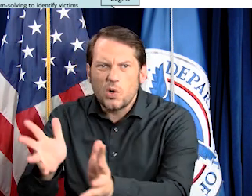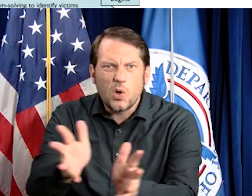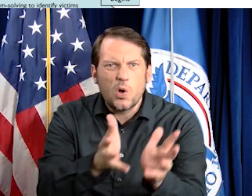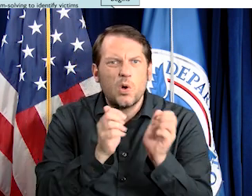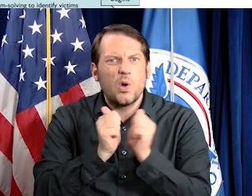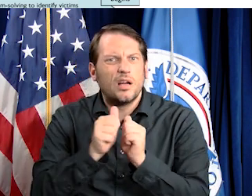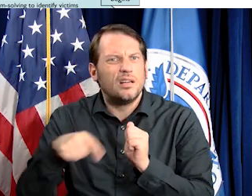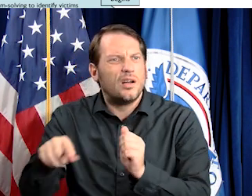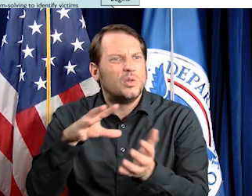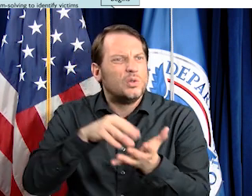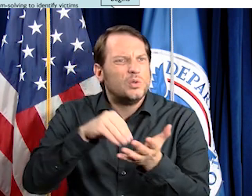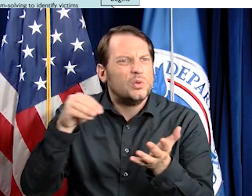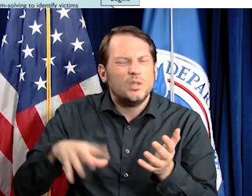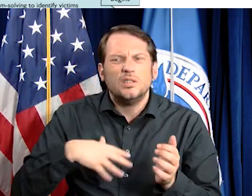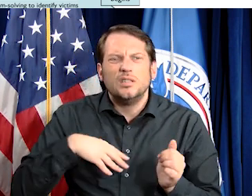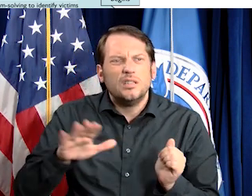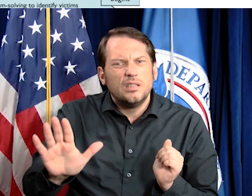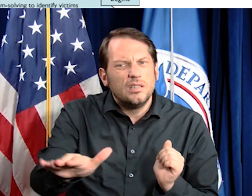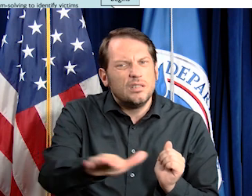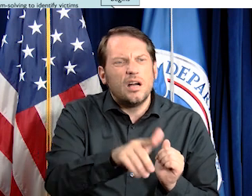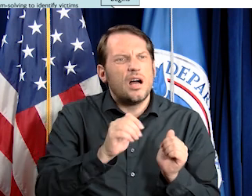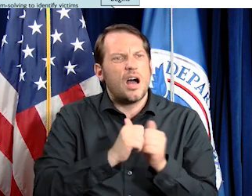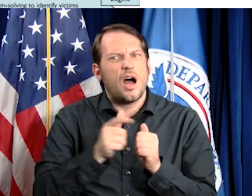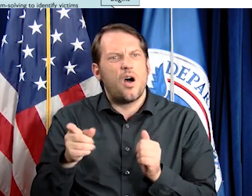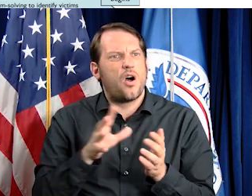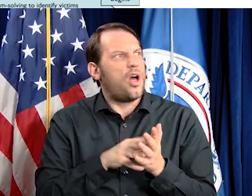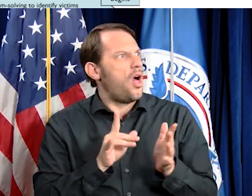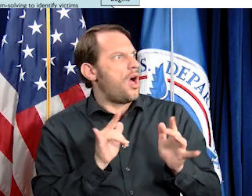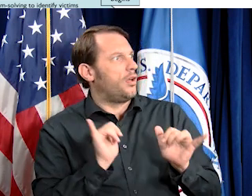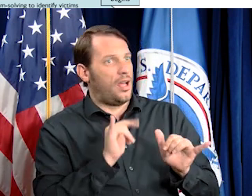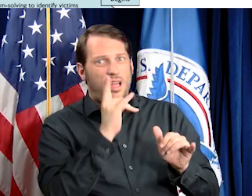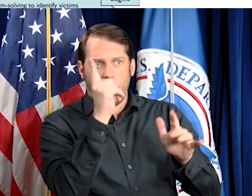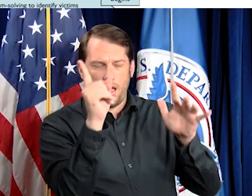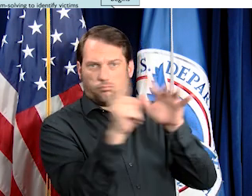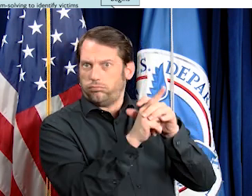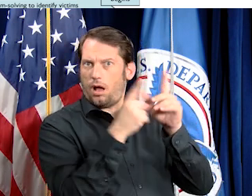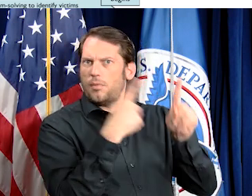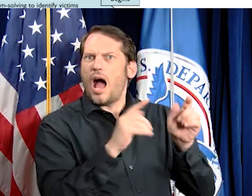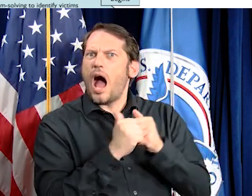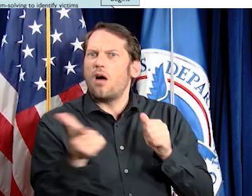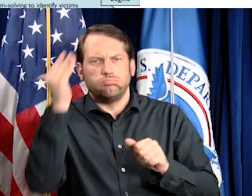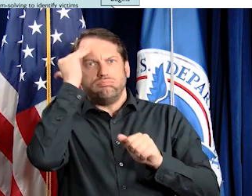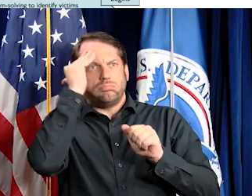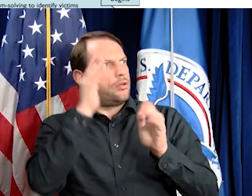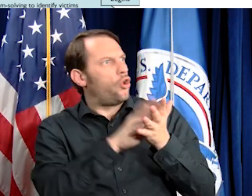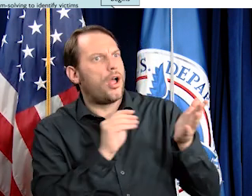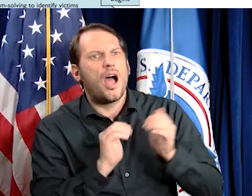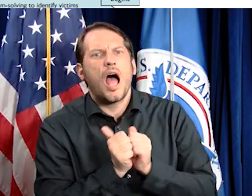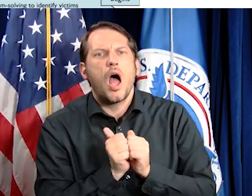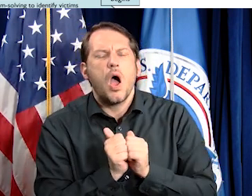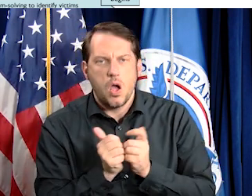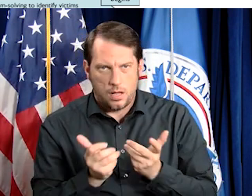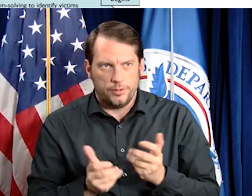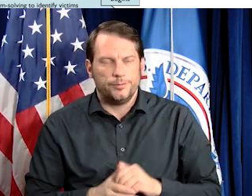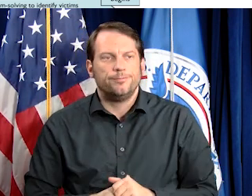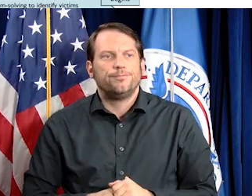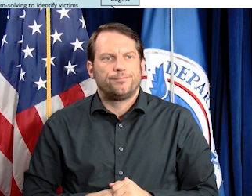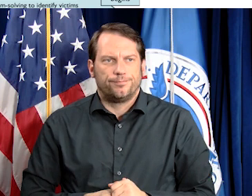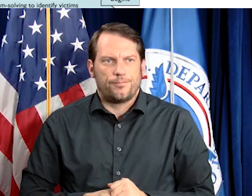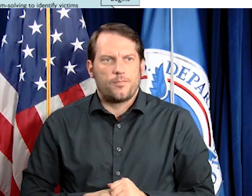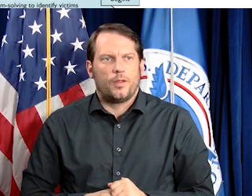the shooting as it was happening. We wanted to understand what technologies were people using at the time. And what we learned